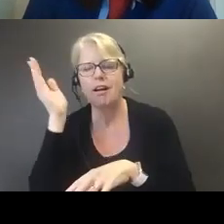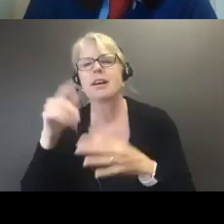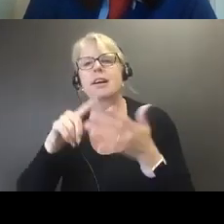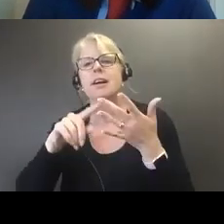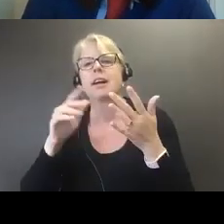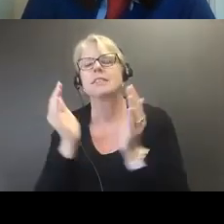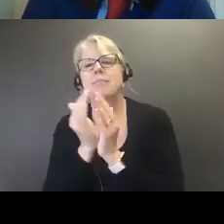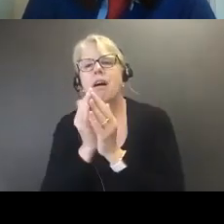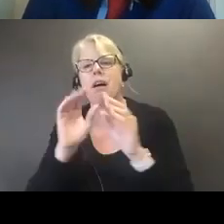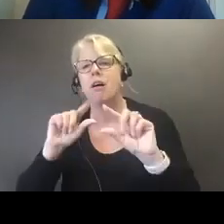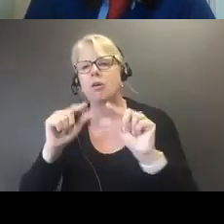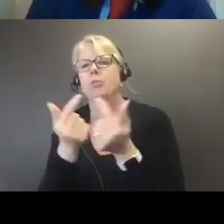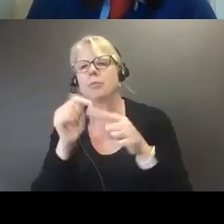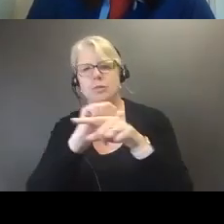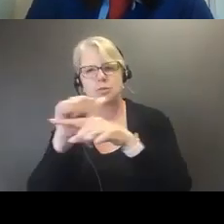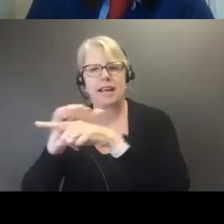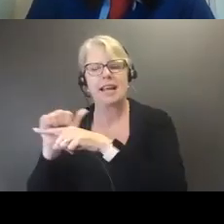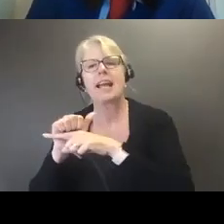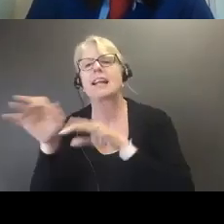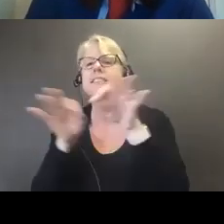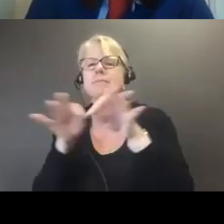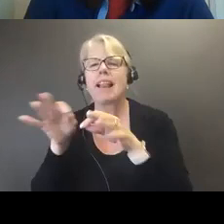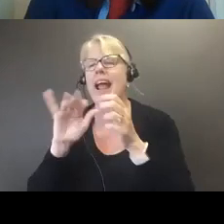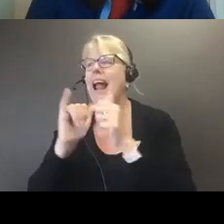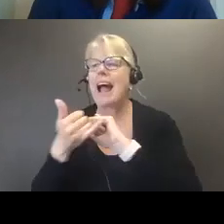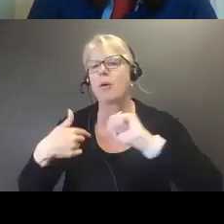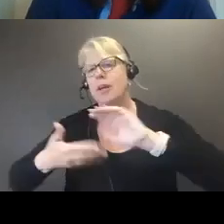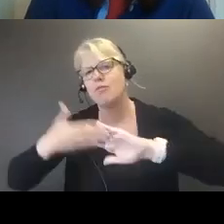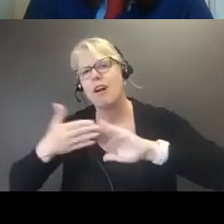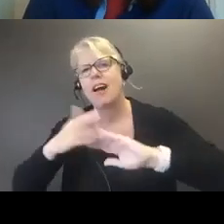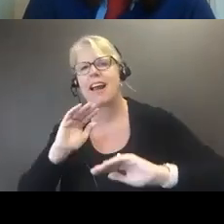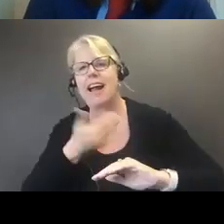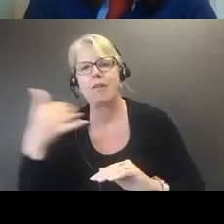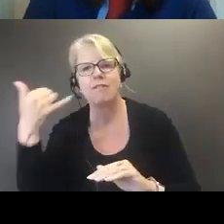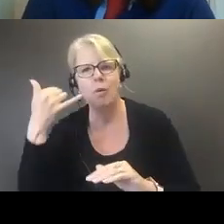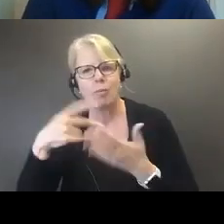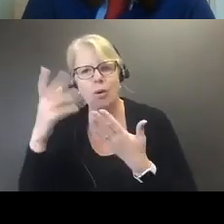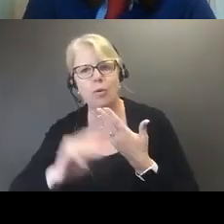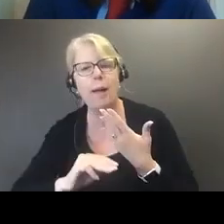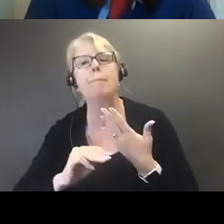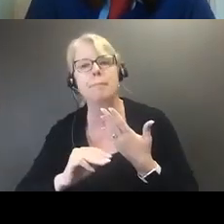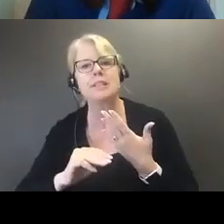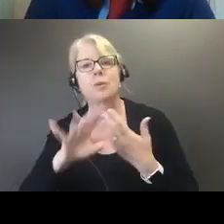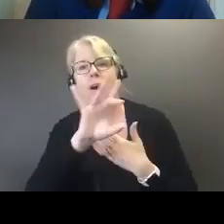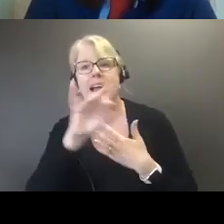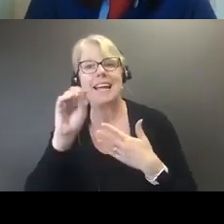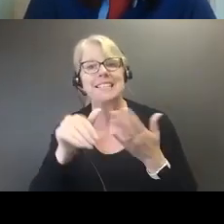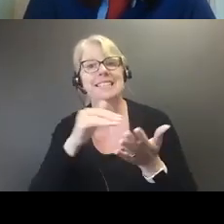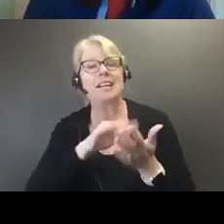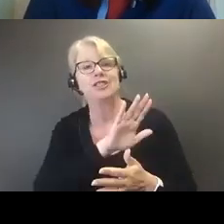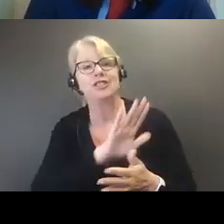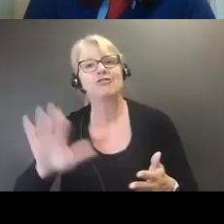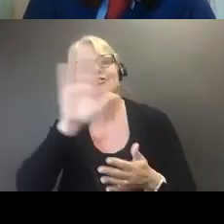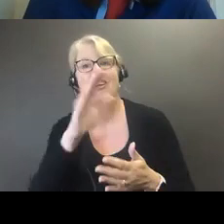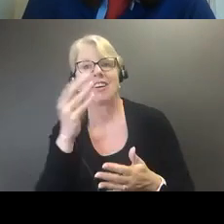group training sessions to explain our platform and how we run our phone-based programs to 80 centers across Ontario.